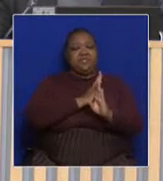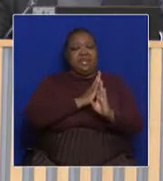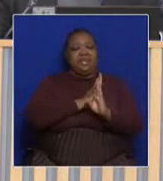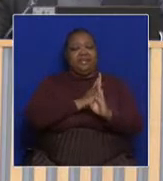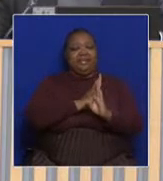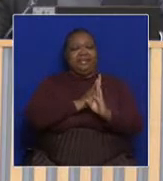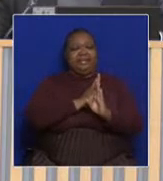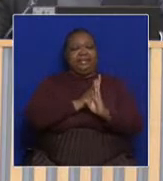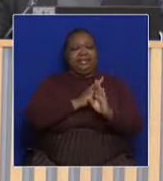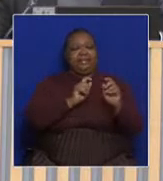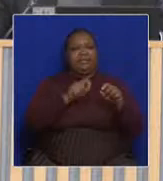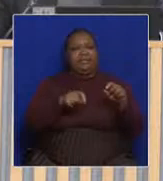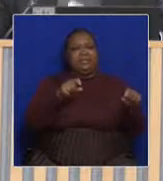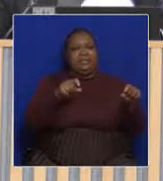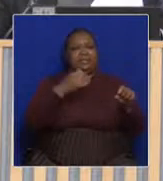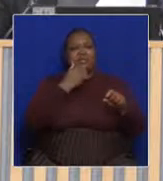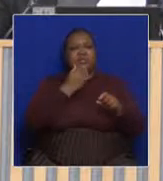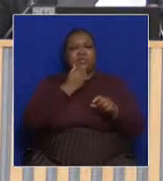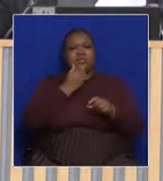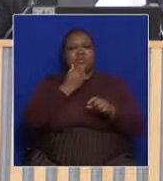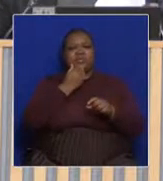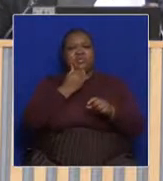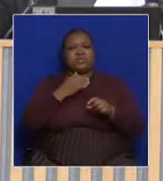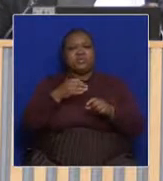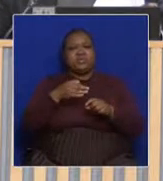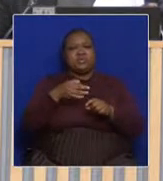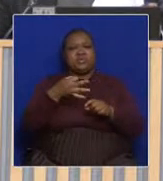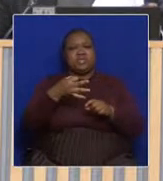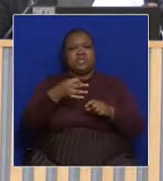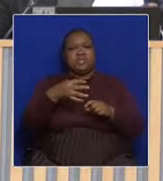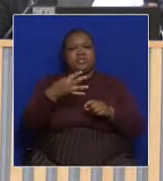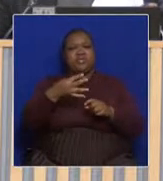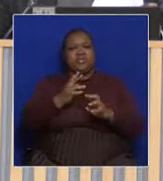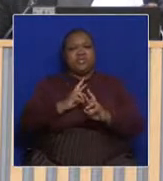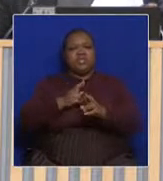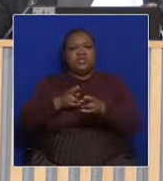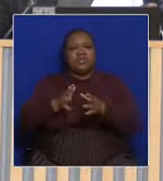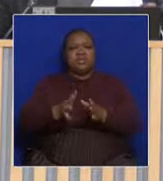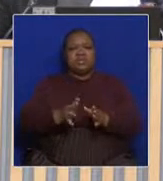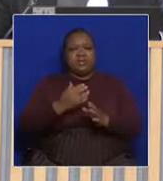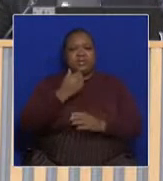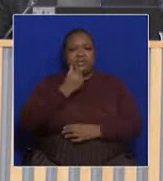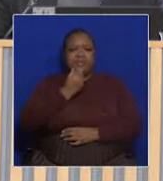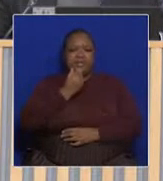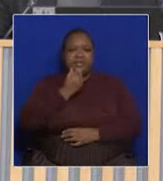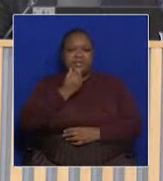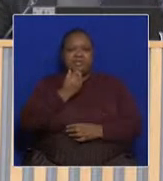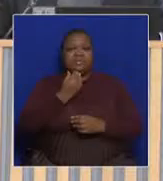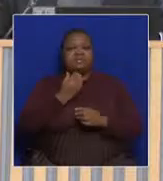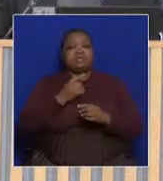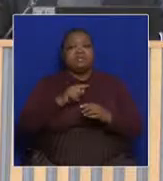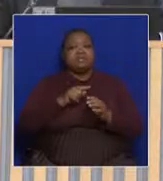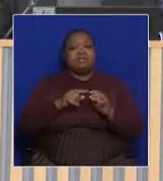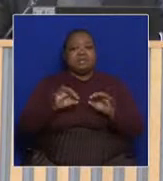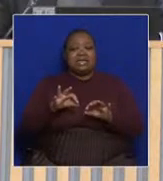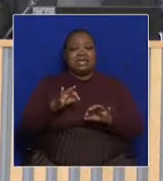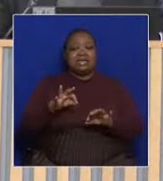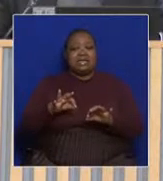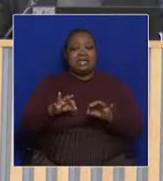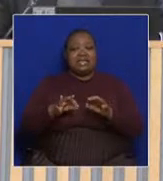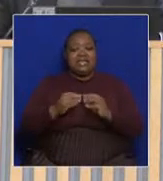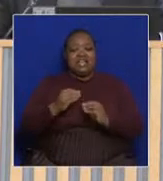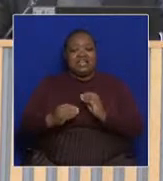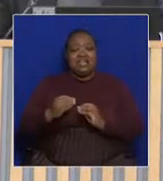individuals who are third and fourth respondents? They are each the editors of the first and second respondent, Chair. Oh, thank